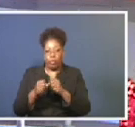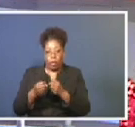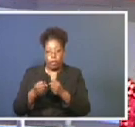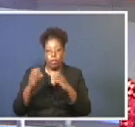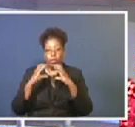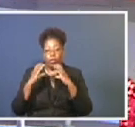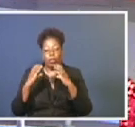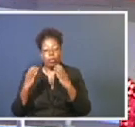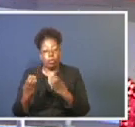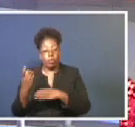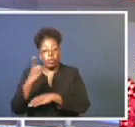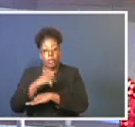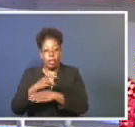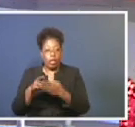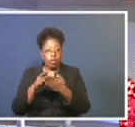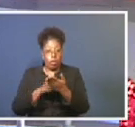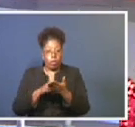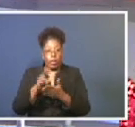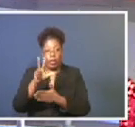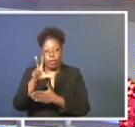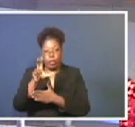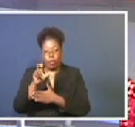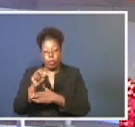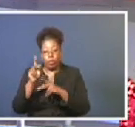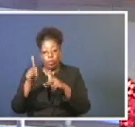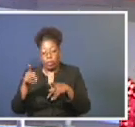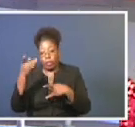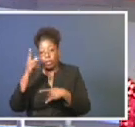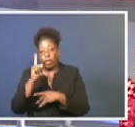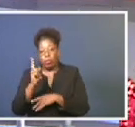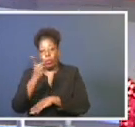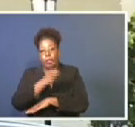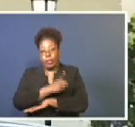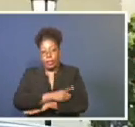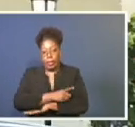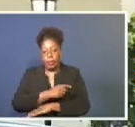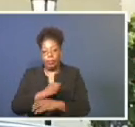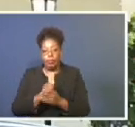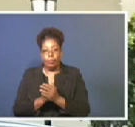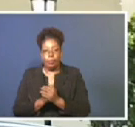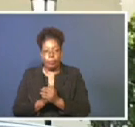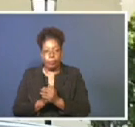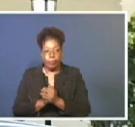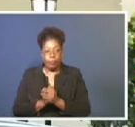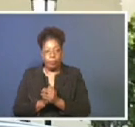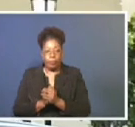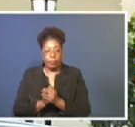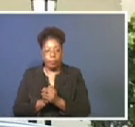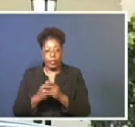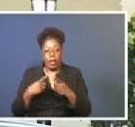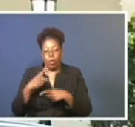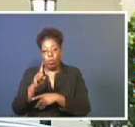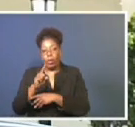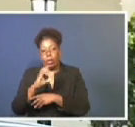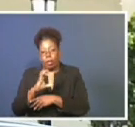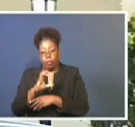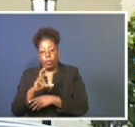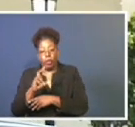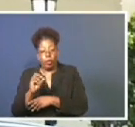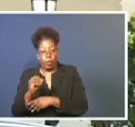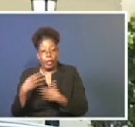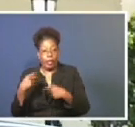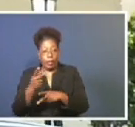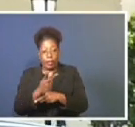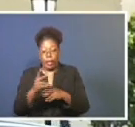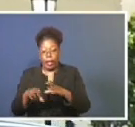330 cases in one day. Cleopatra Murphy leads us off tonight. At least 130 healthcare workers are now